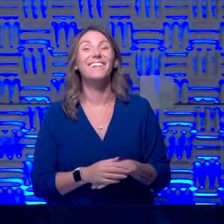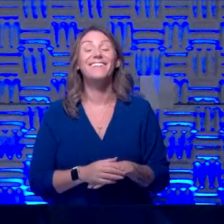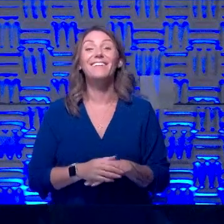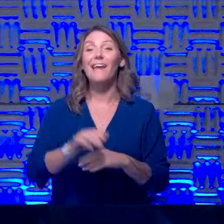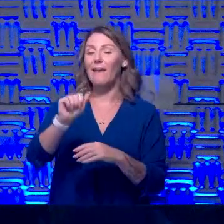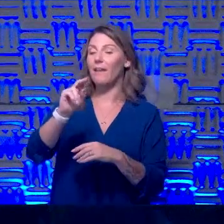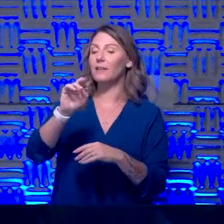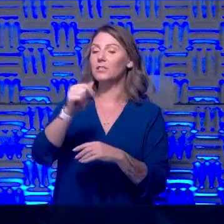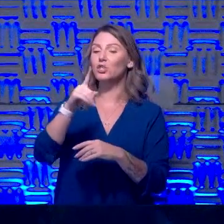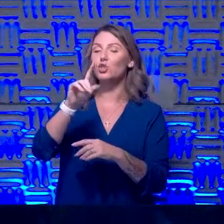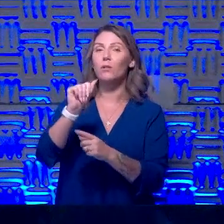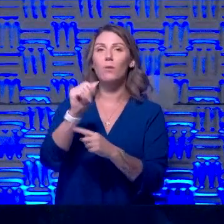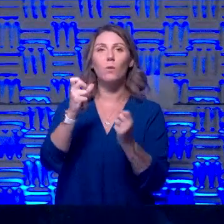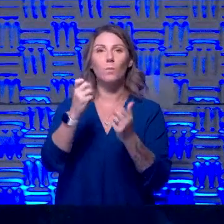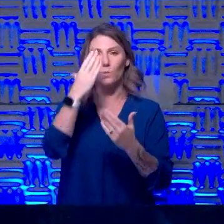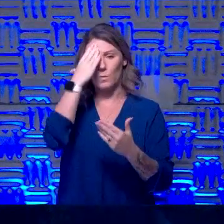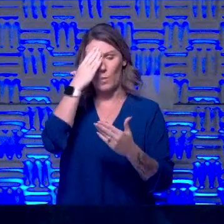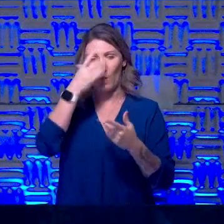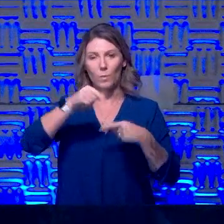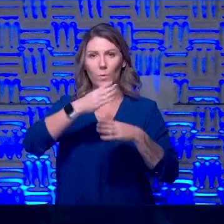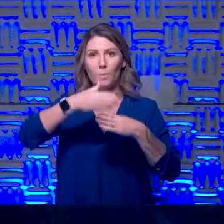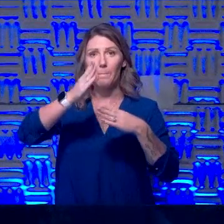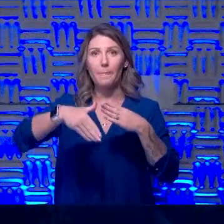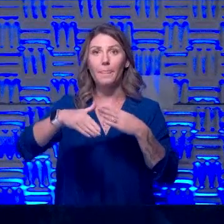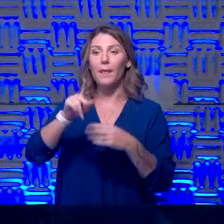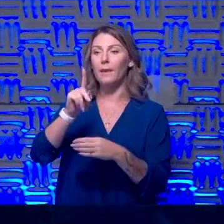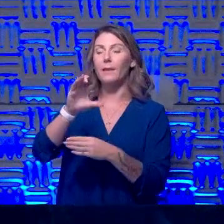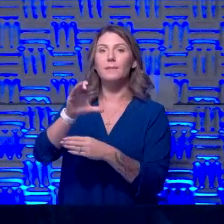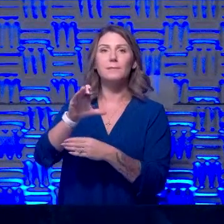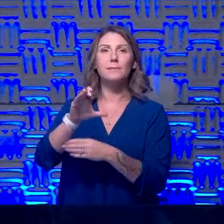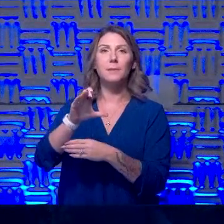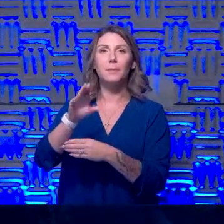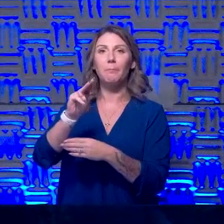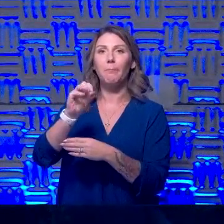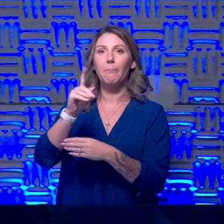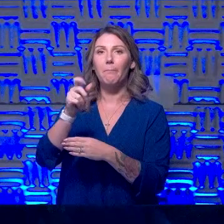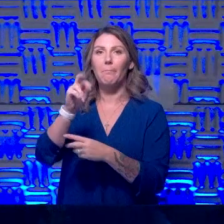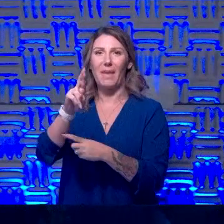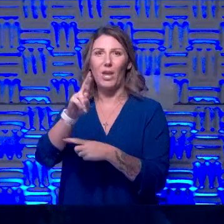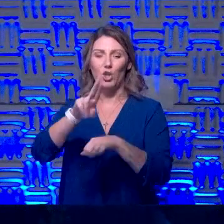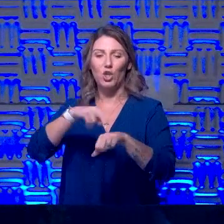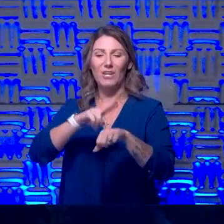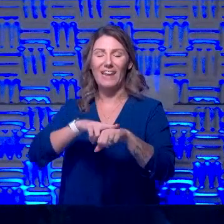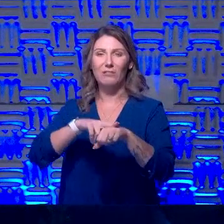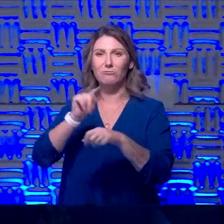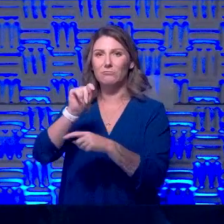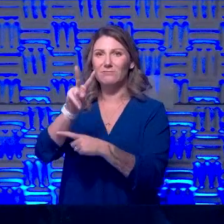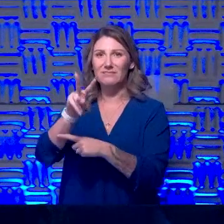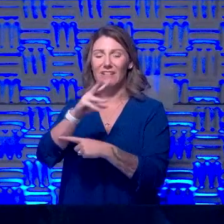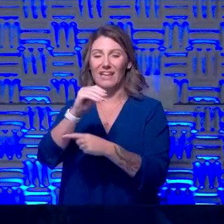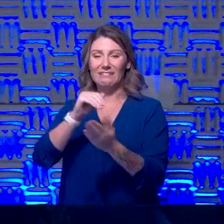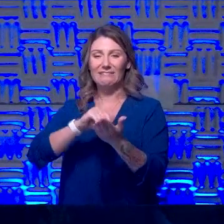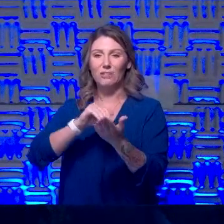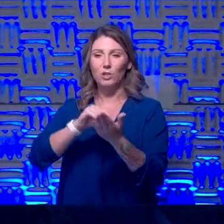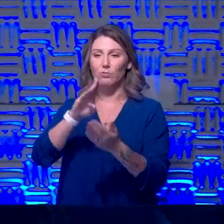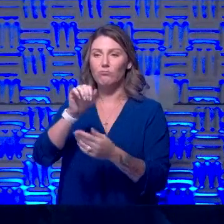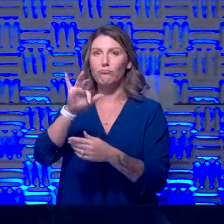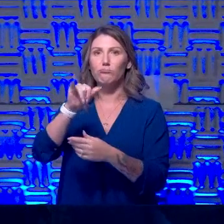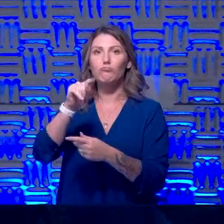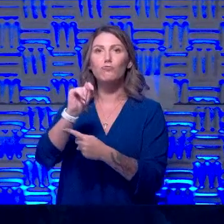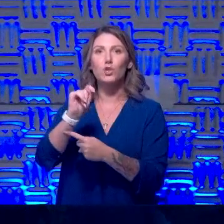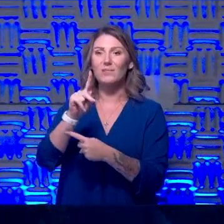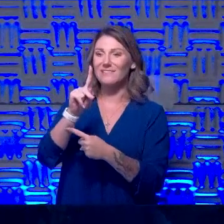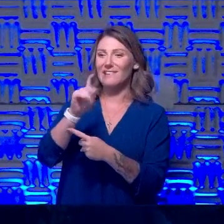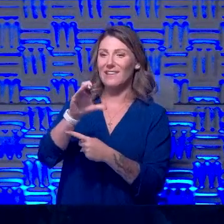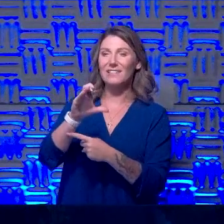know, over the weekend, Kansas City's mayor was on national television, and Dr. Birx was stating that Kansas City is among cities